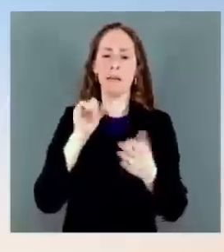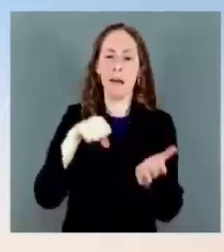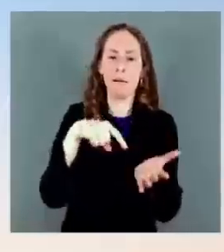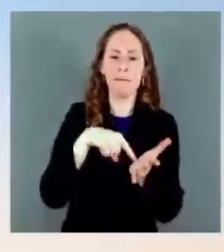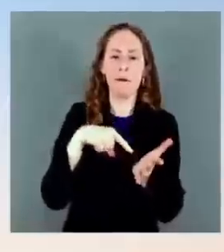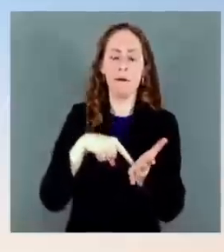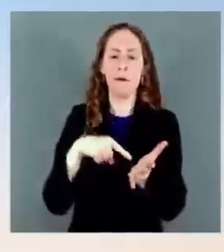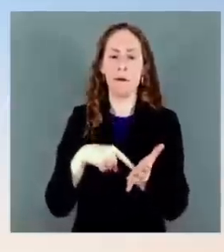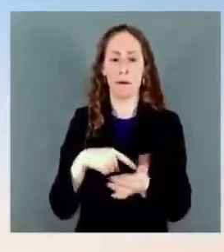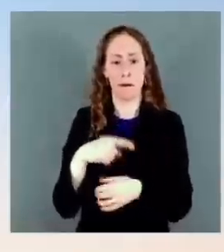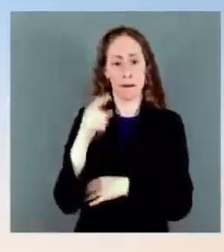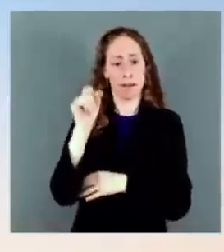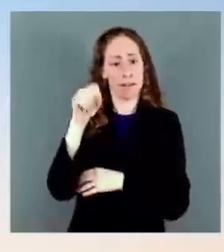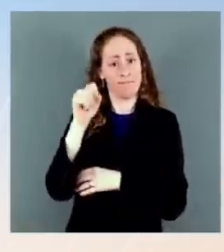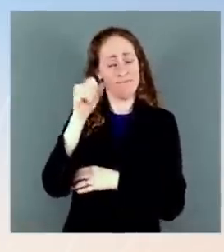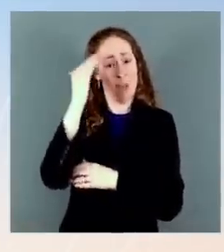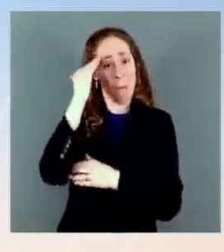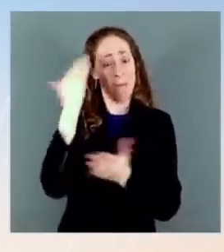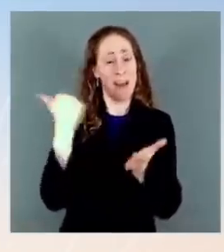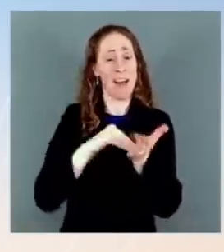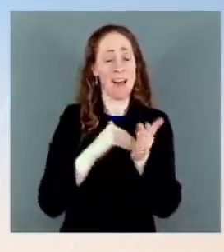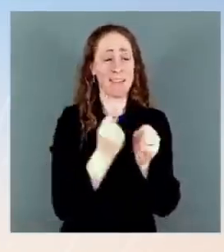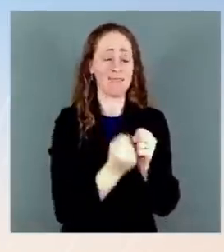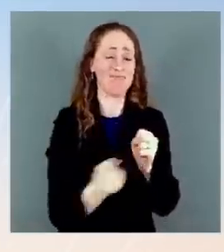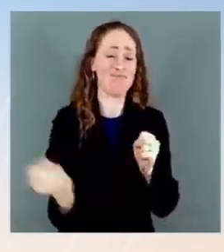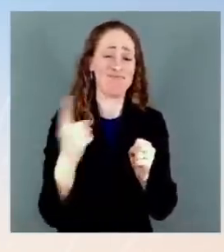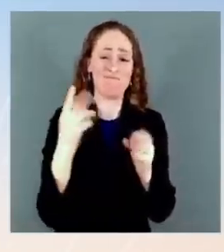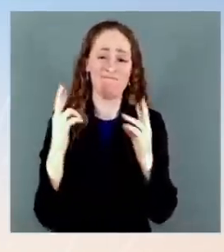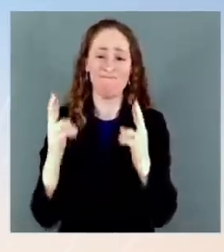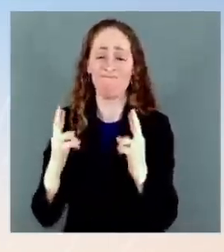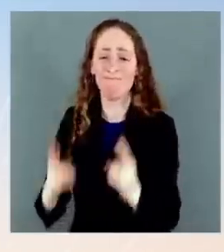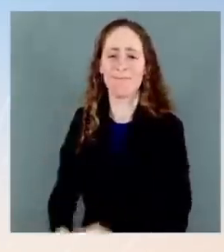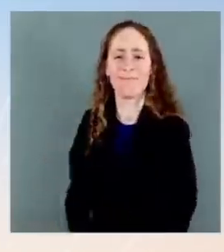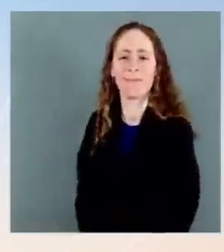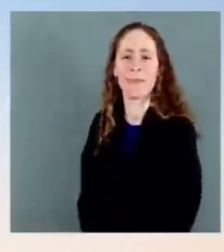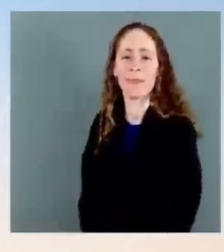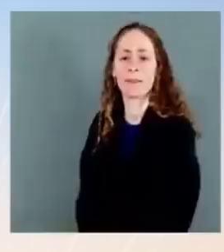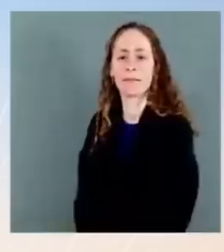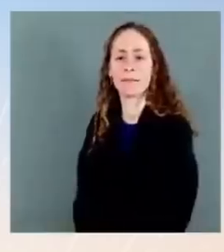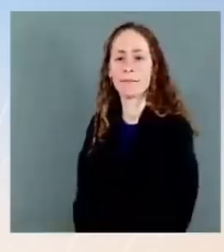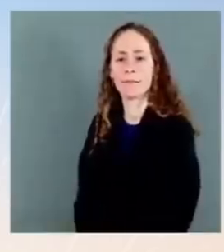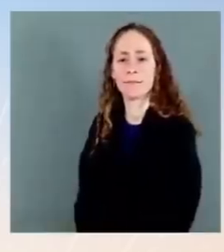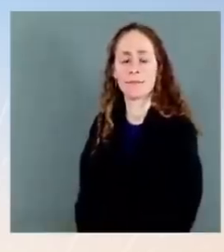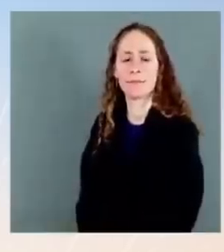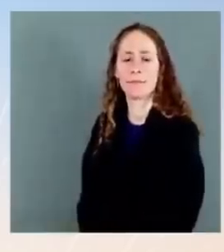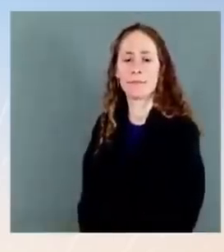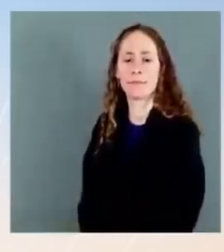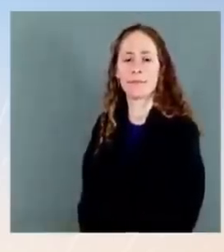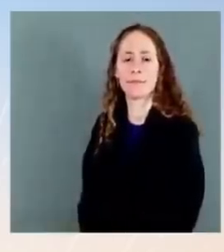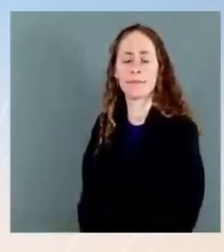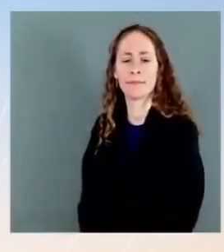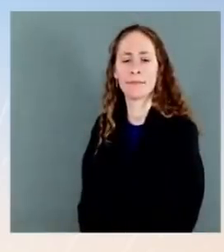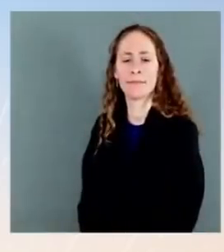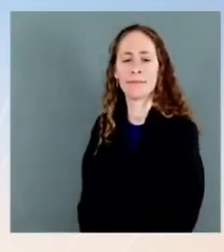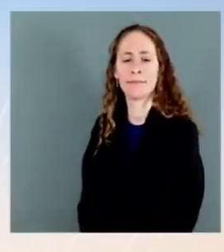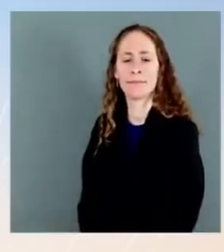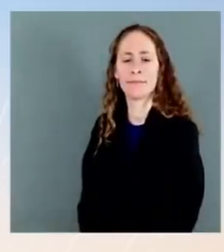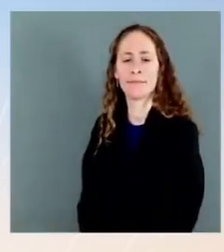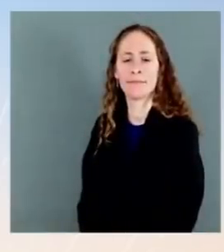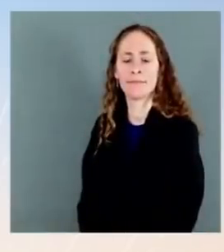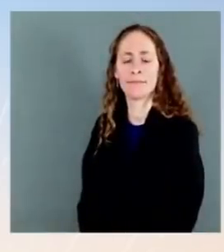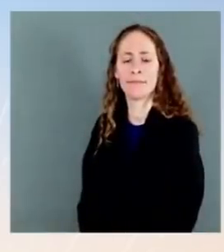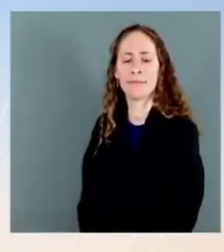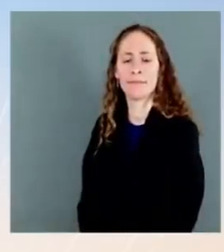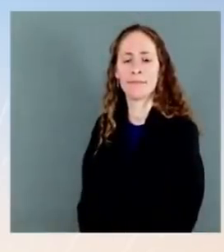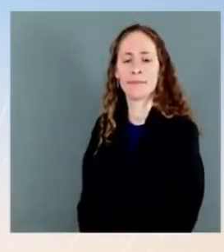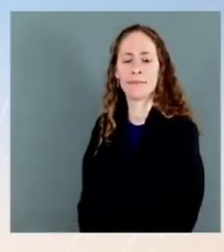Afghan's foreign minister said the U.S. and other countries should release upward of $10 billion in funds that were frozen in the Taliban takeover. He